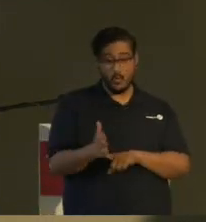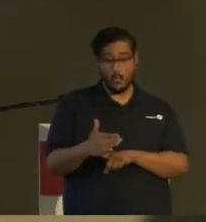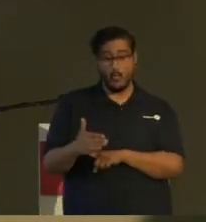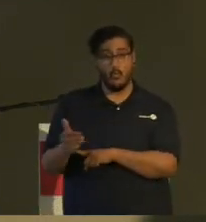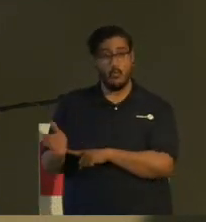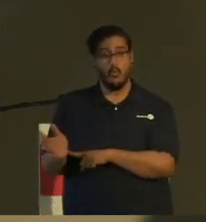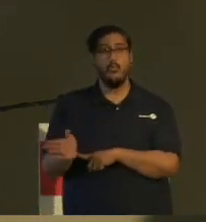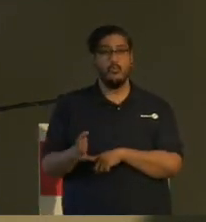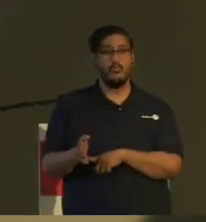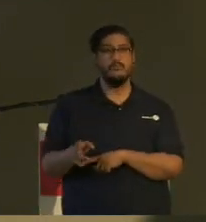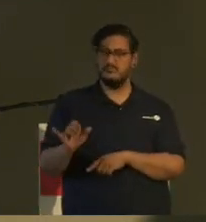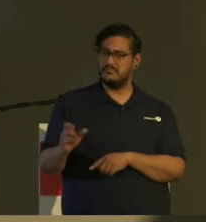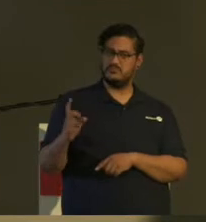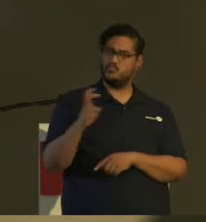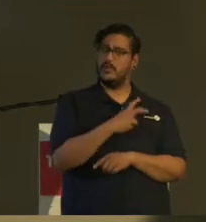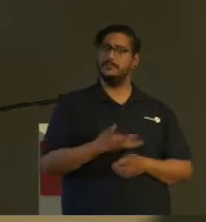una diversión extranjera.